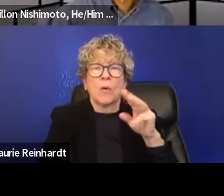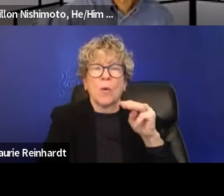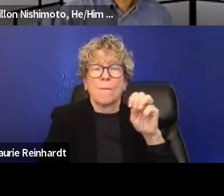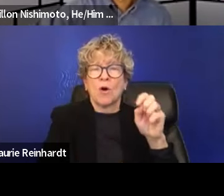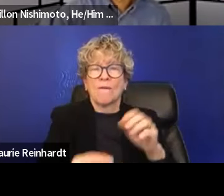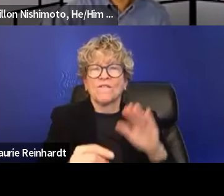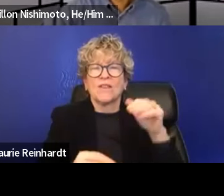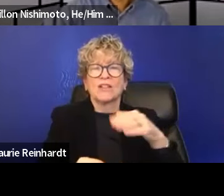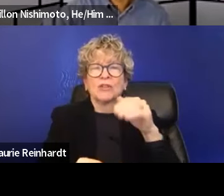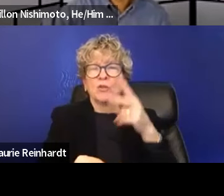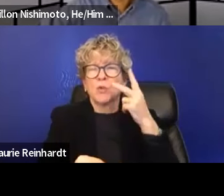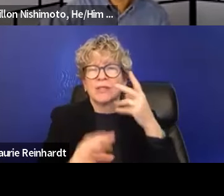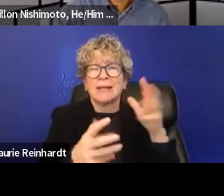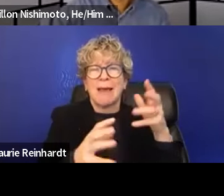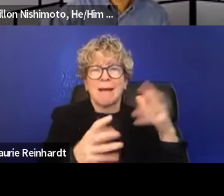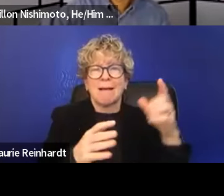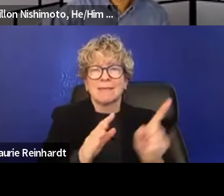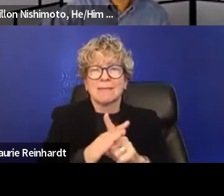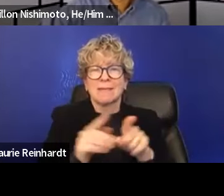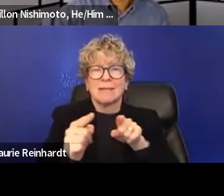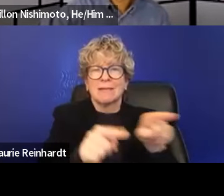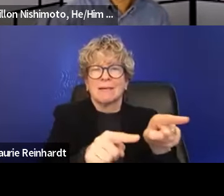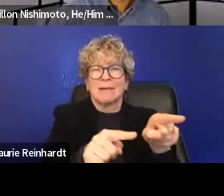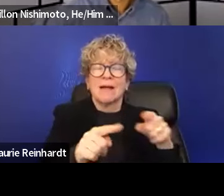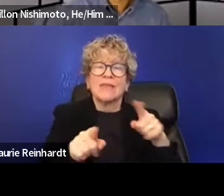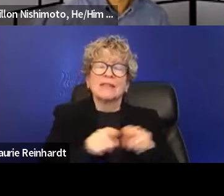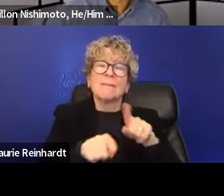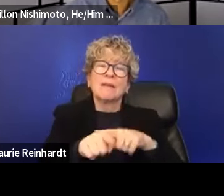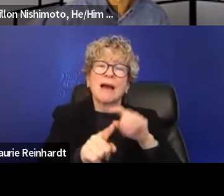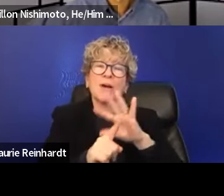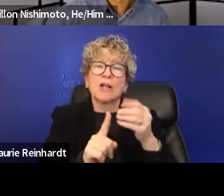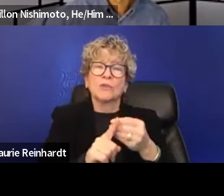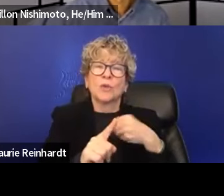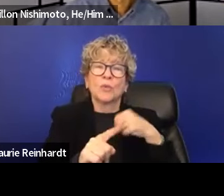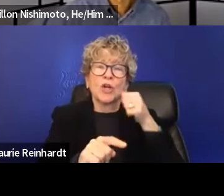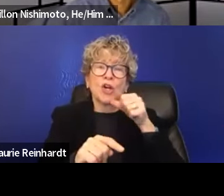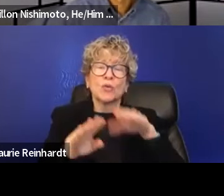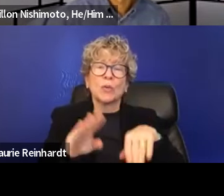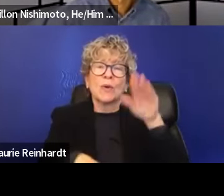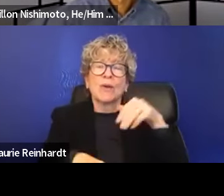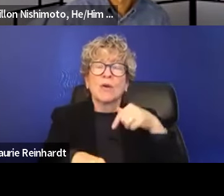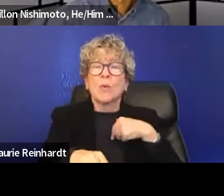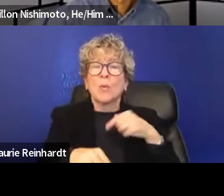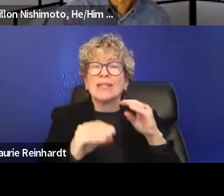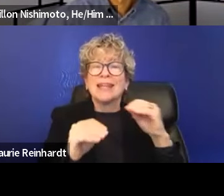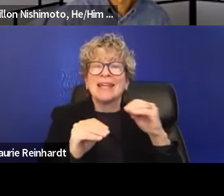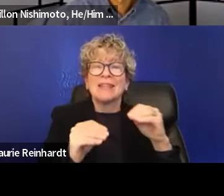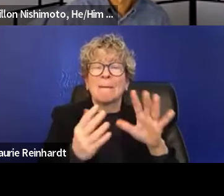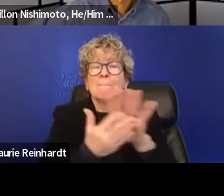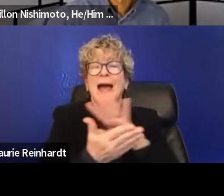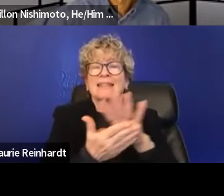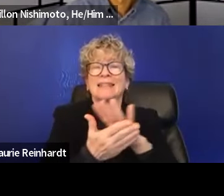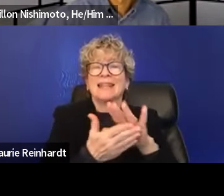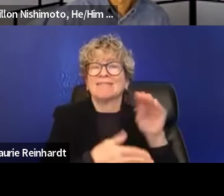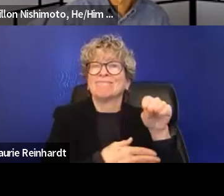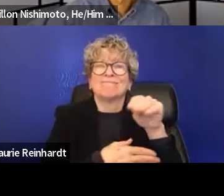see some chaos there. But another reason is cultural. As girls are raised, we teach them masking behaviors. We teach them how to watch the people